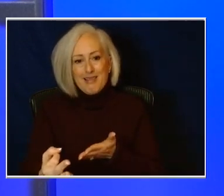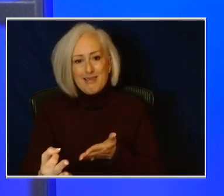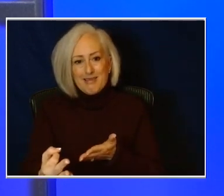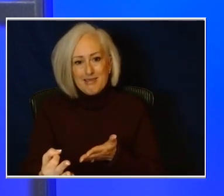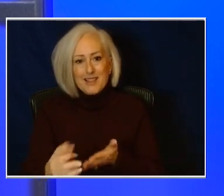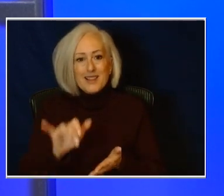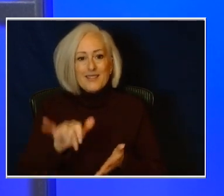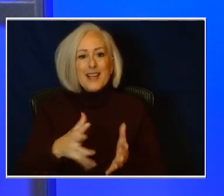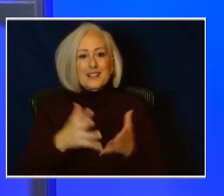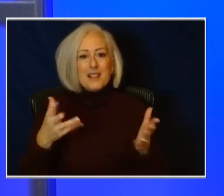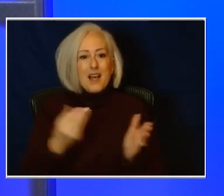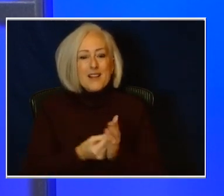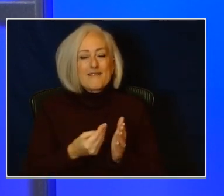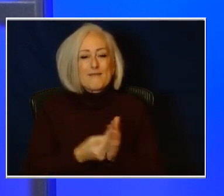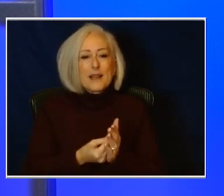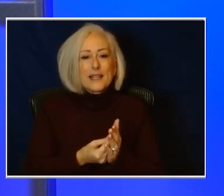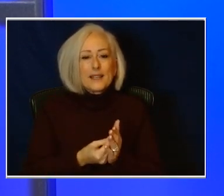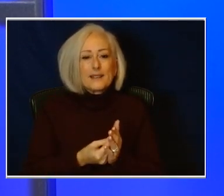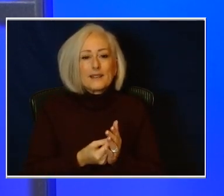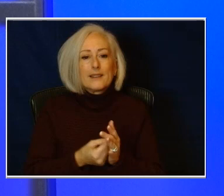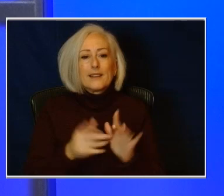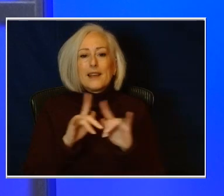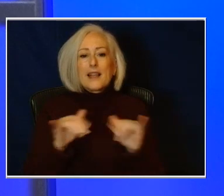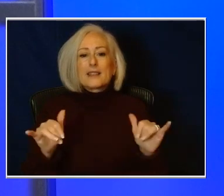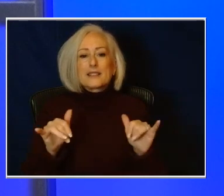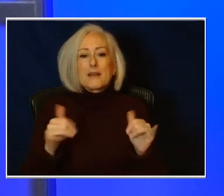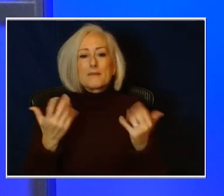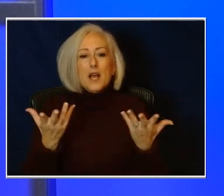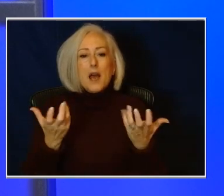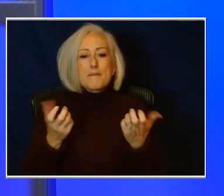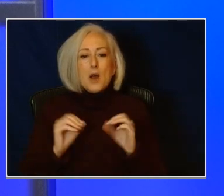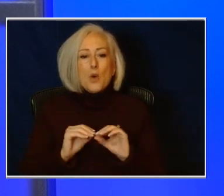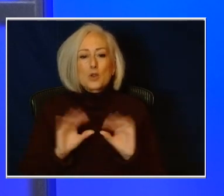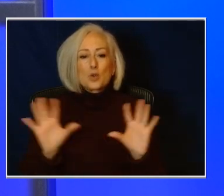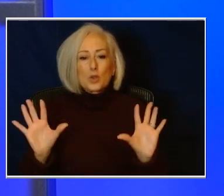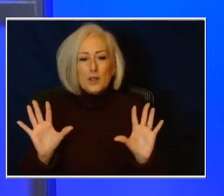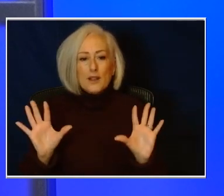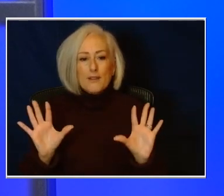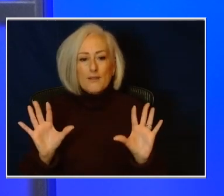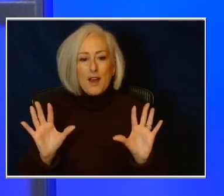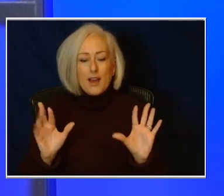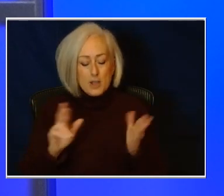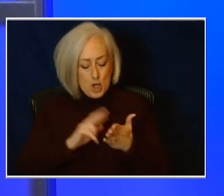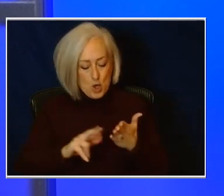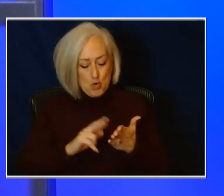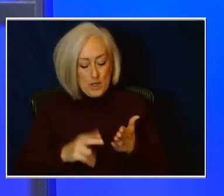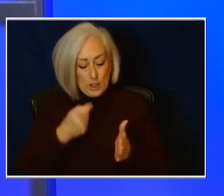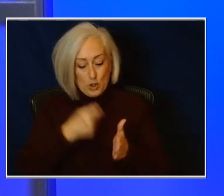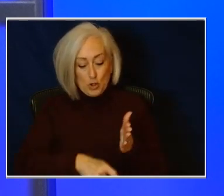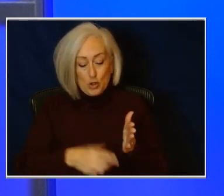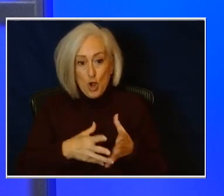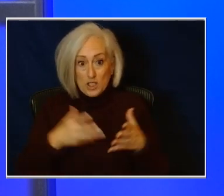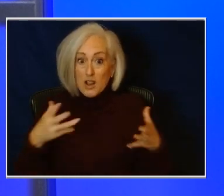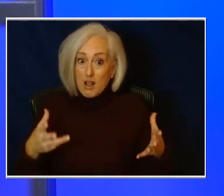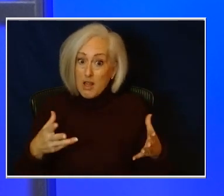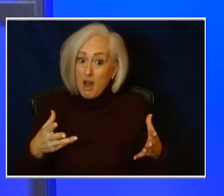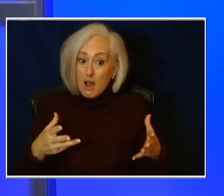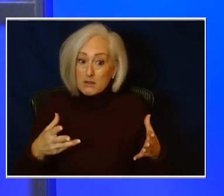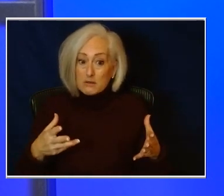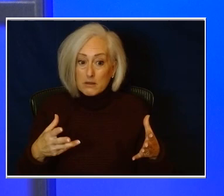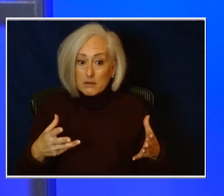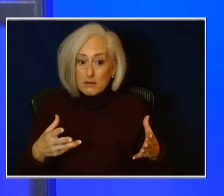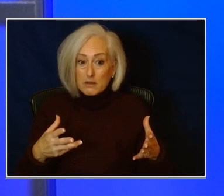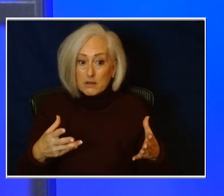money. But I also want to clarify that research costs so much, and we really work very hard